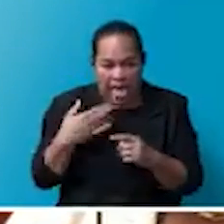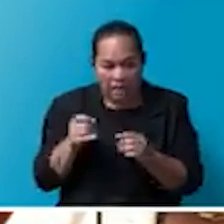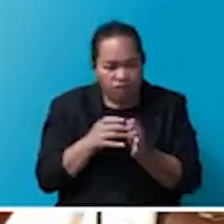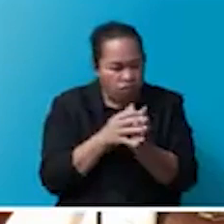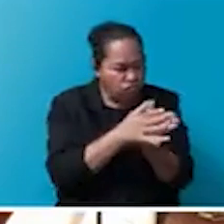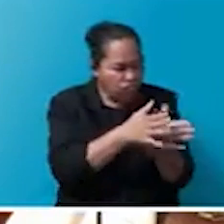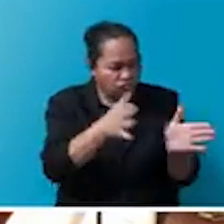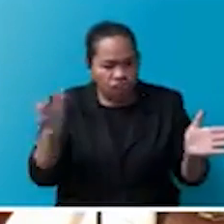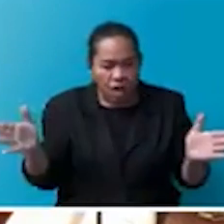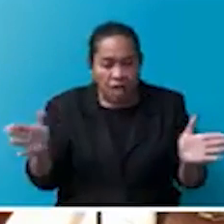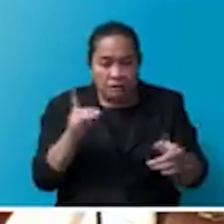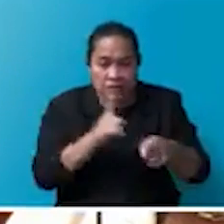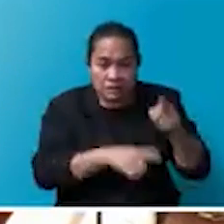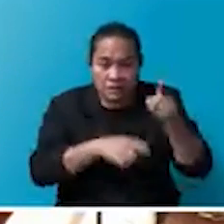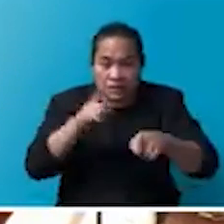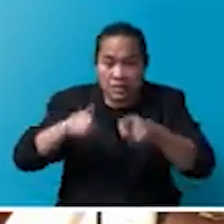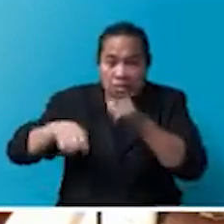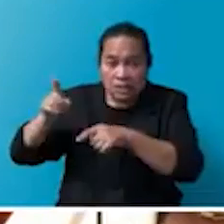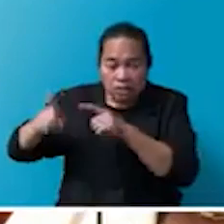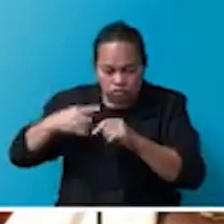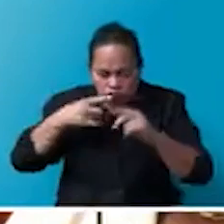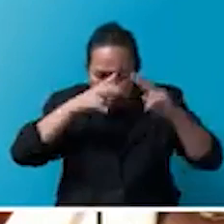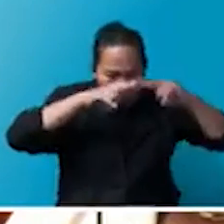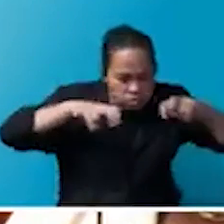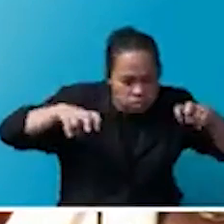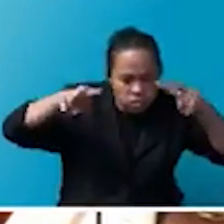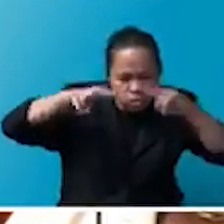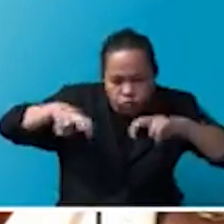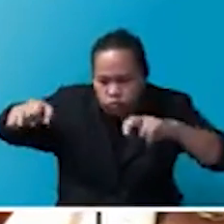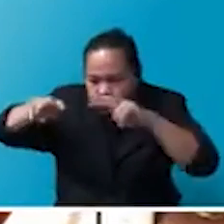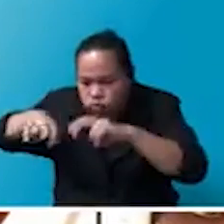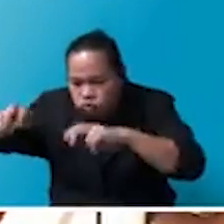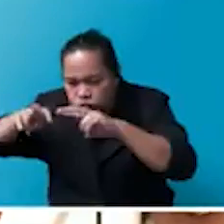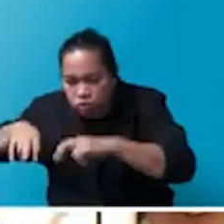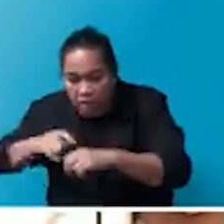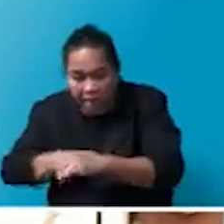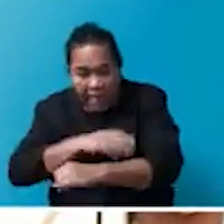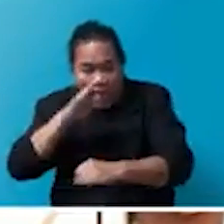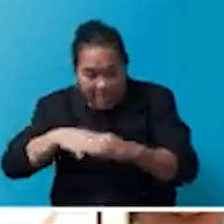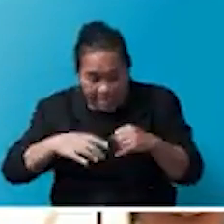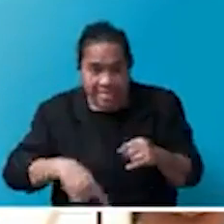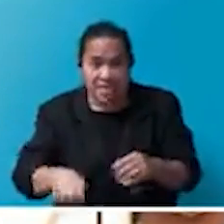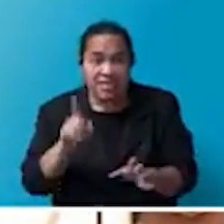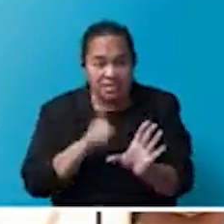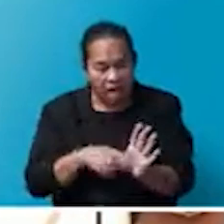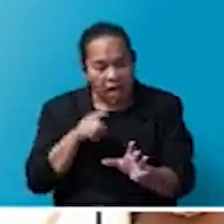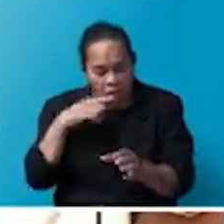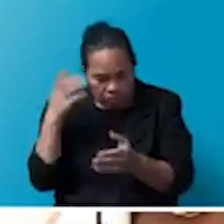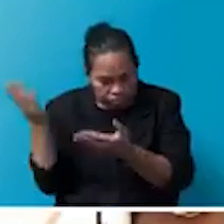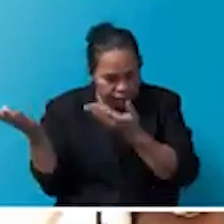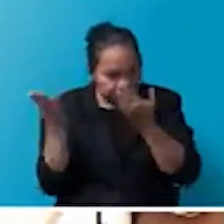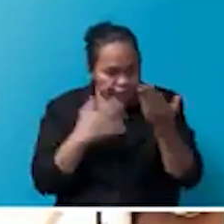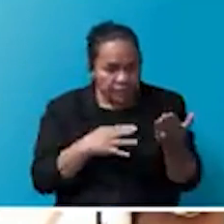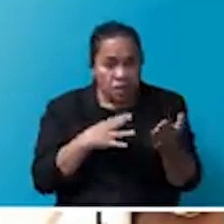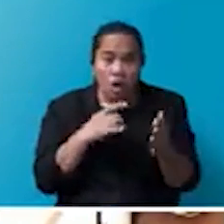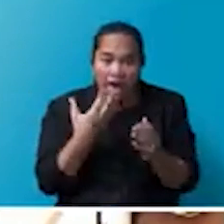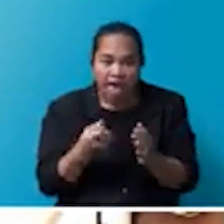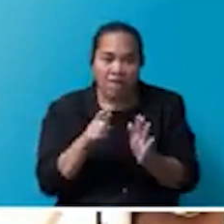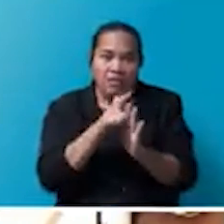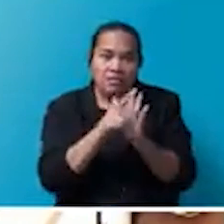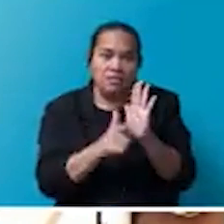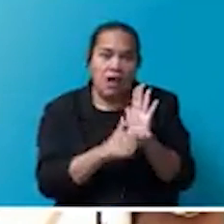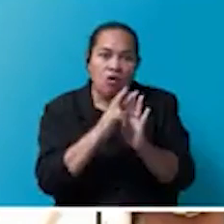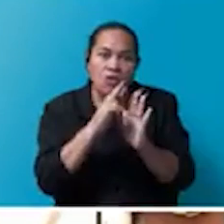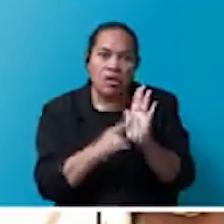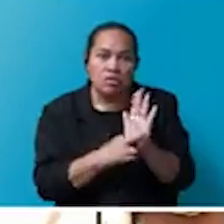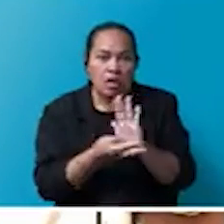of anticipated to be submitted to Cabinet at the end of this calendar year. The legislations under review are the Burial